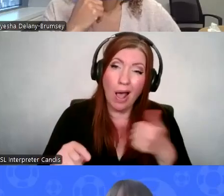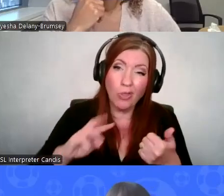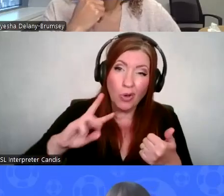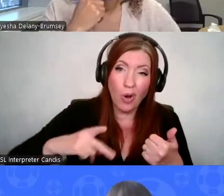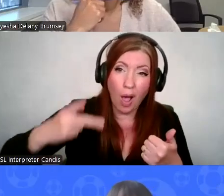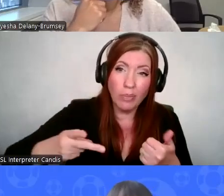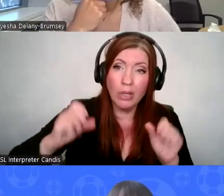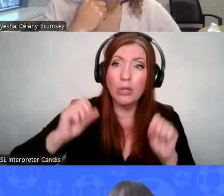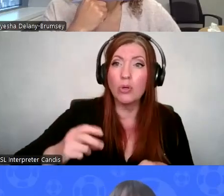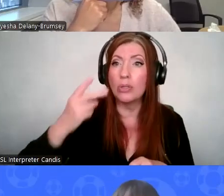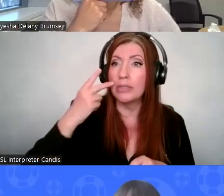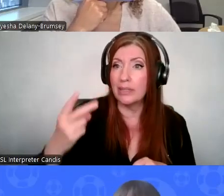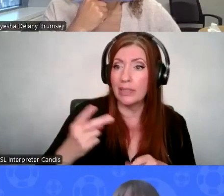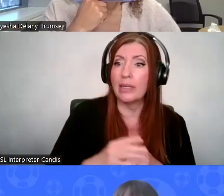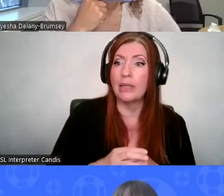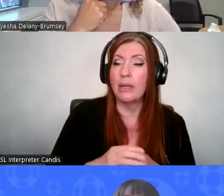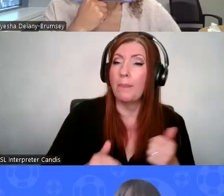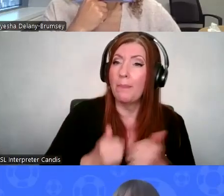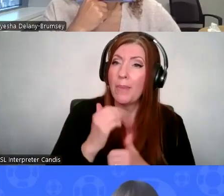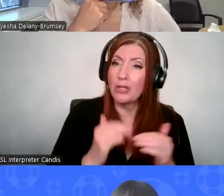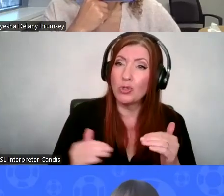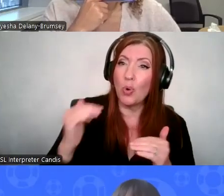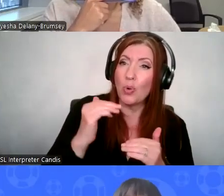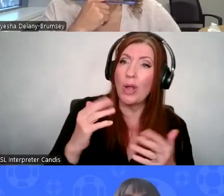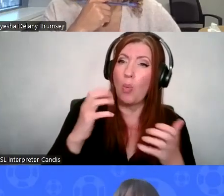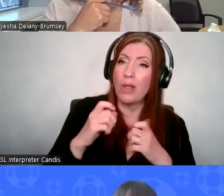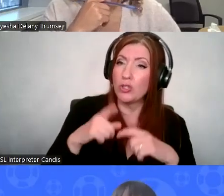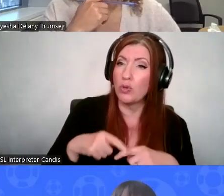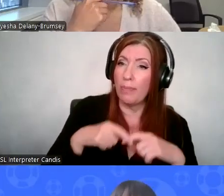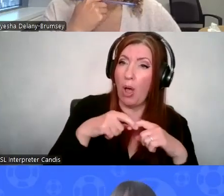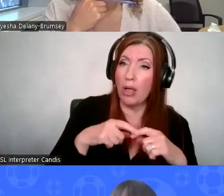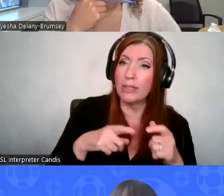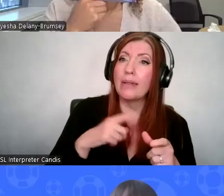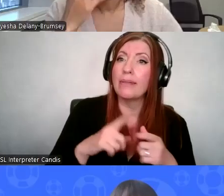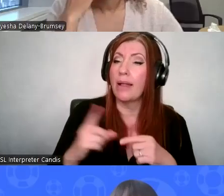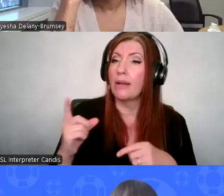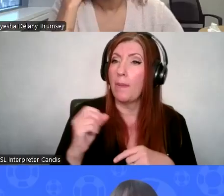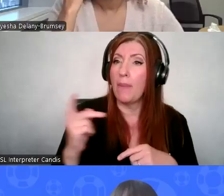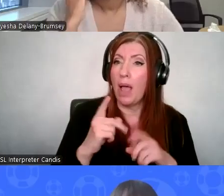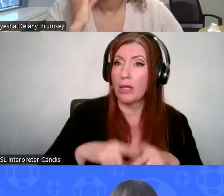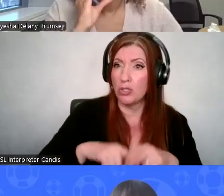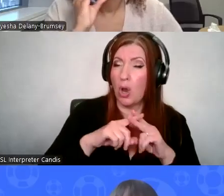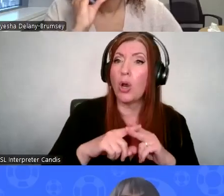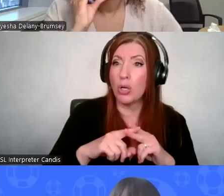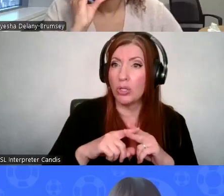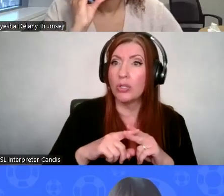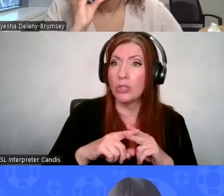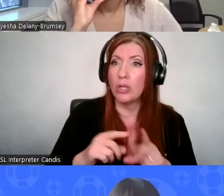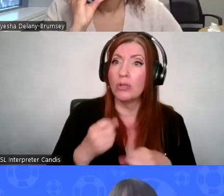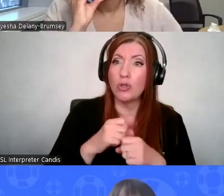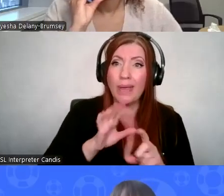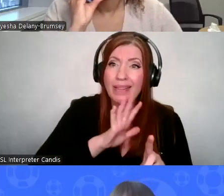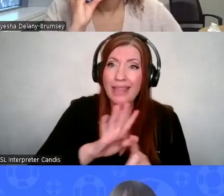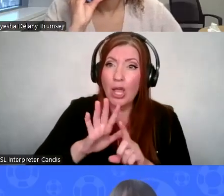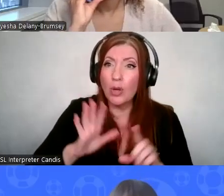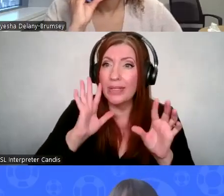we could see that the majority wants to sort of hit pause and come back and start to make their decisions on